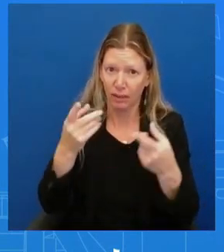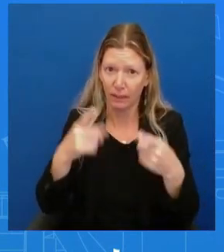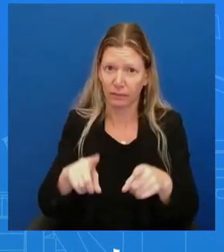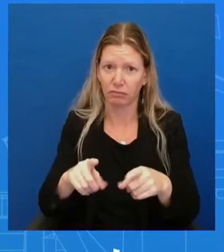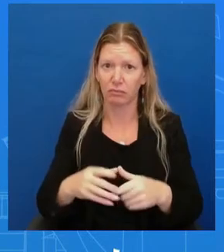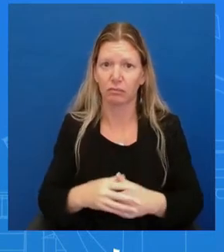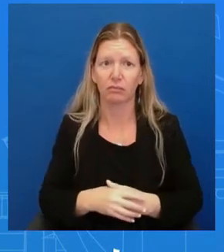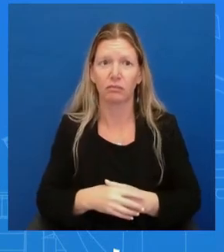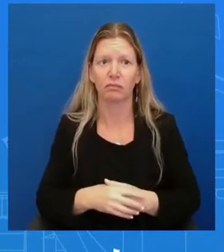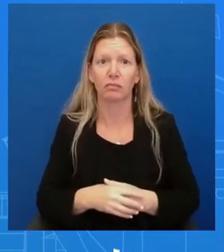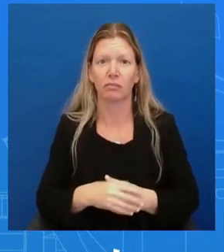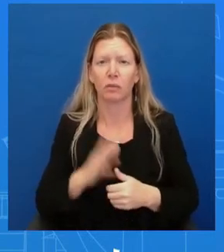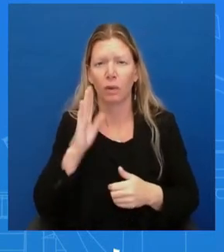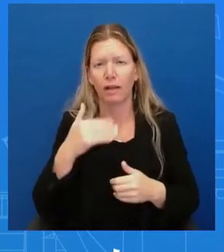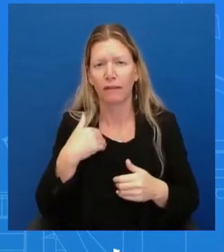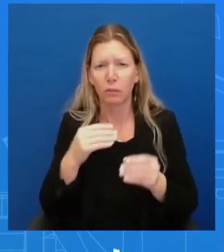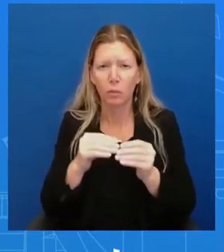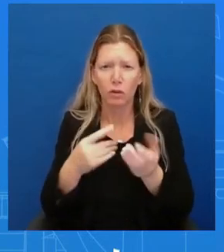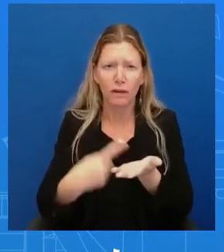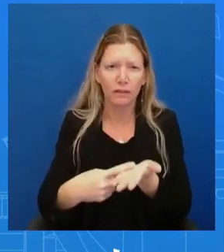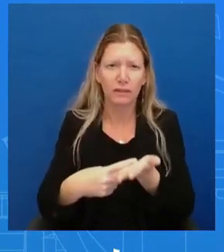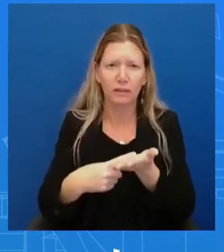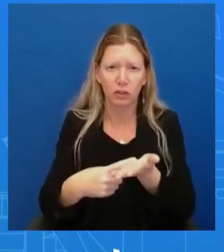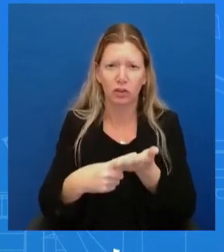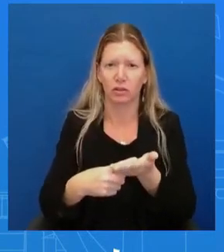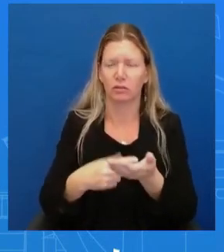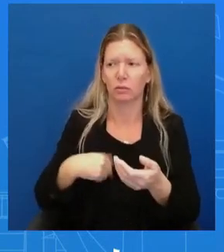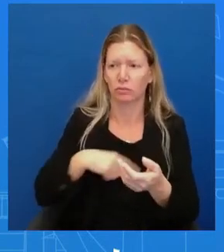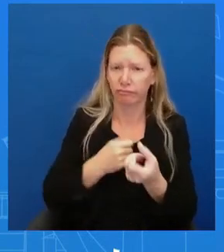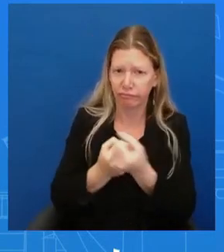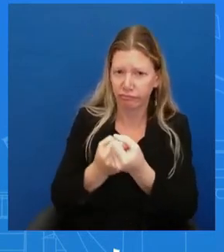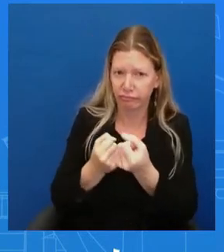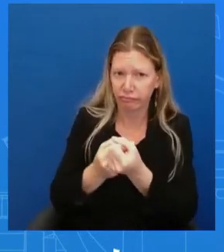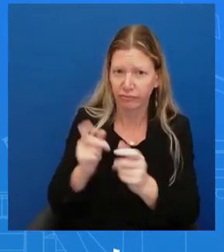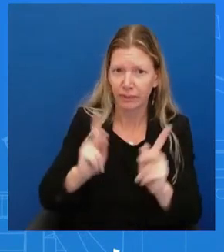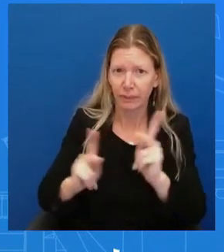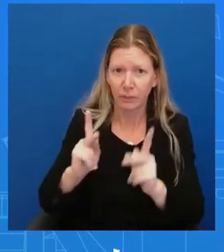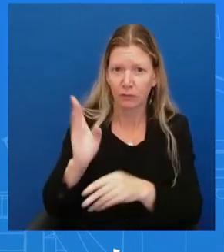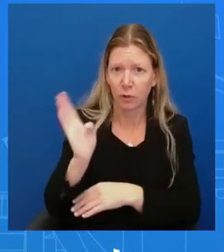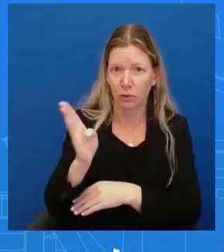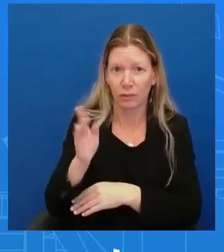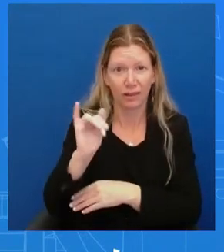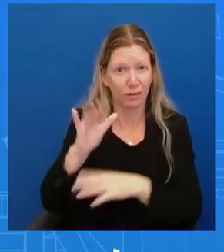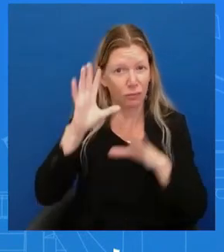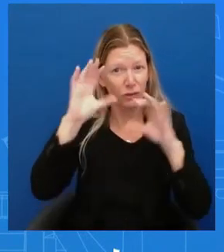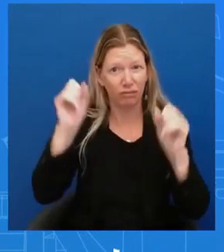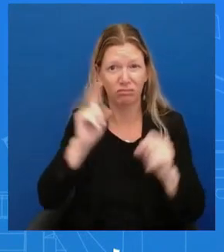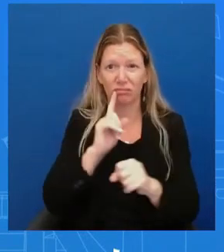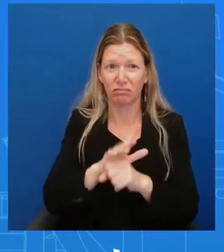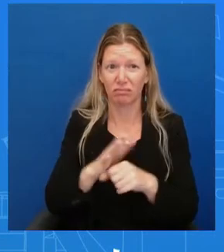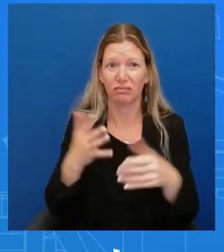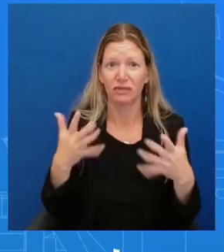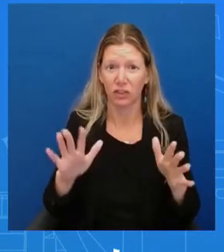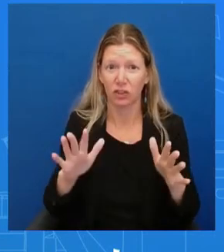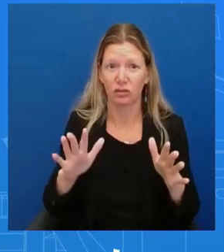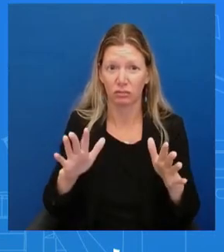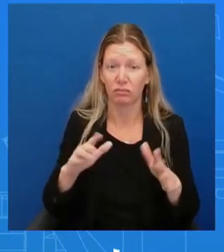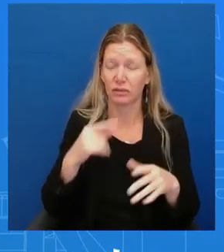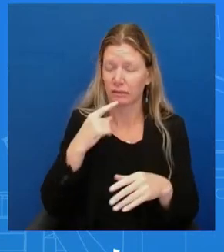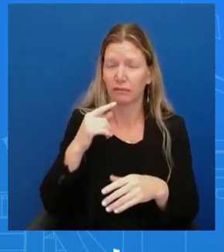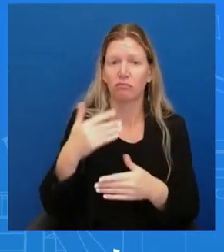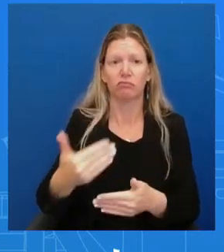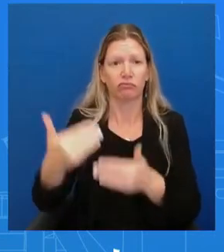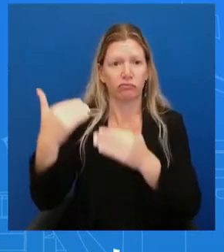people of Baltimore. That is the president's promise. He said that the federal government is going to fully pay for that, and he's going to stand by his word.